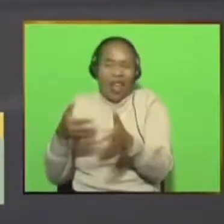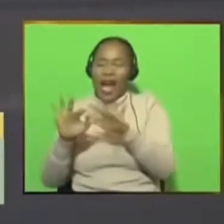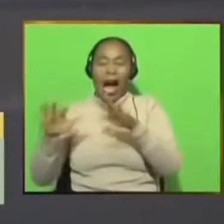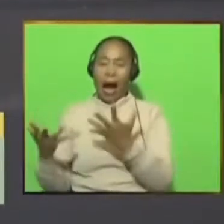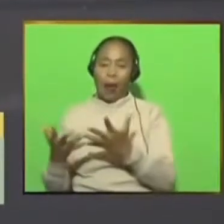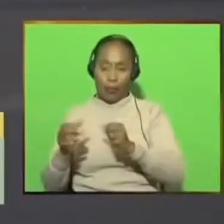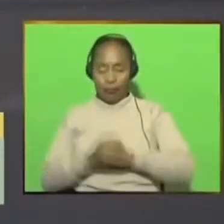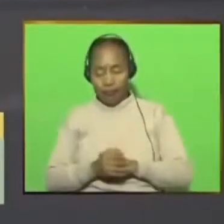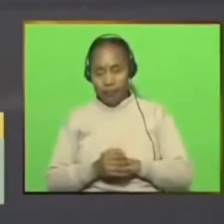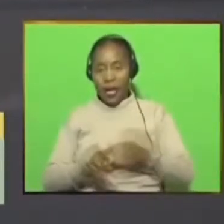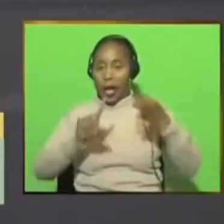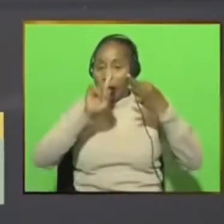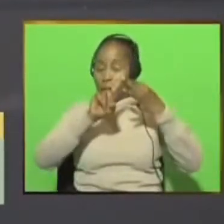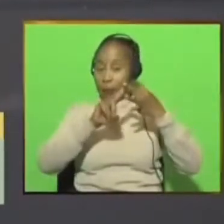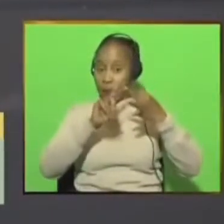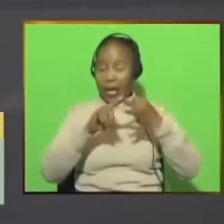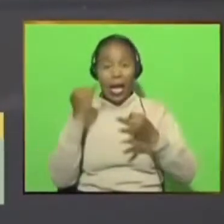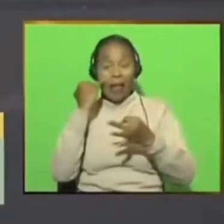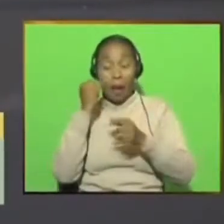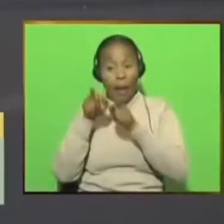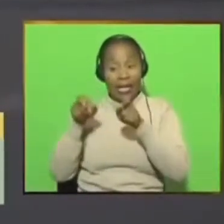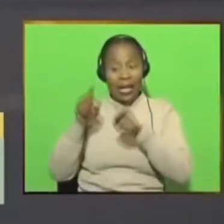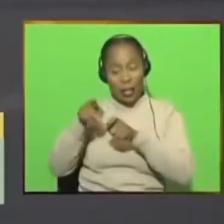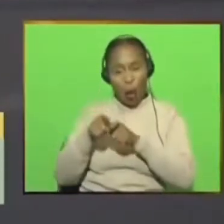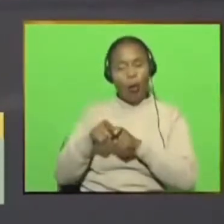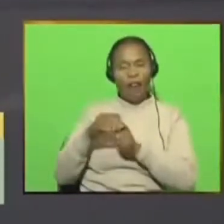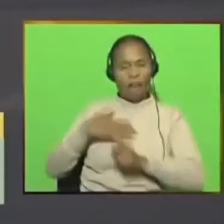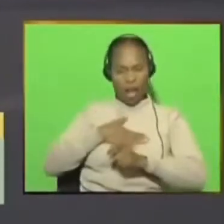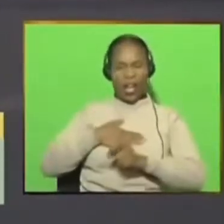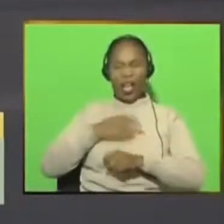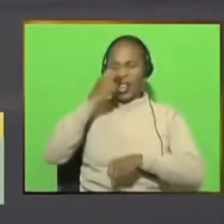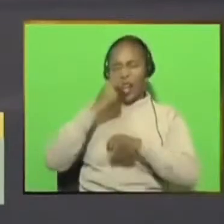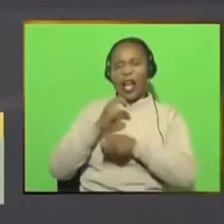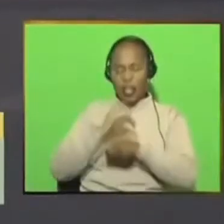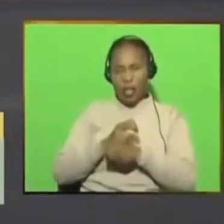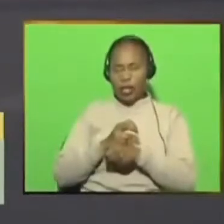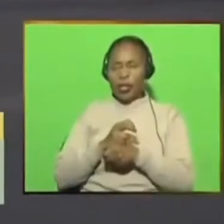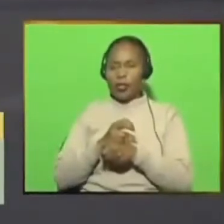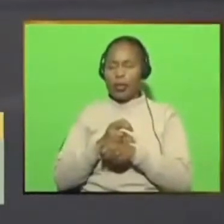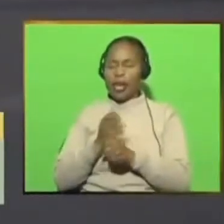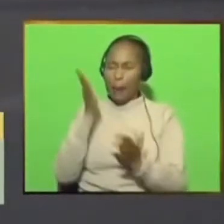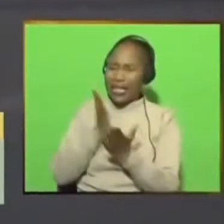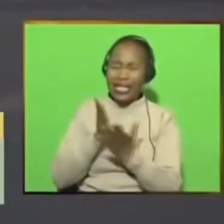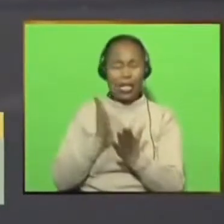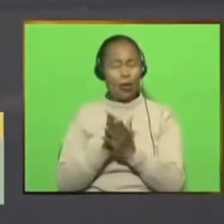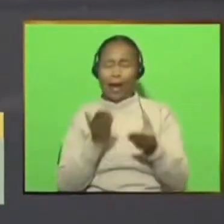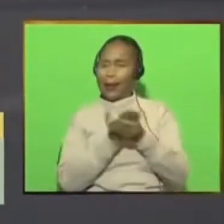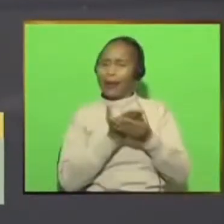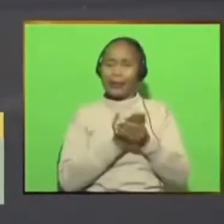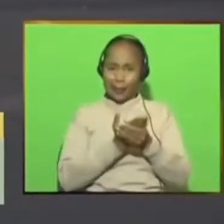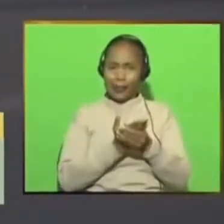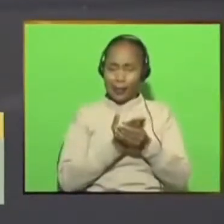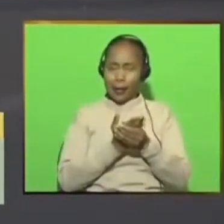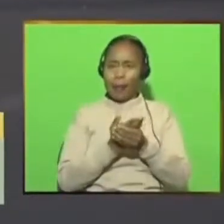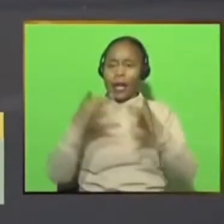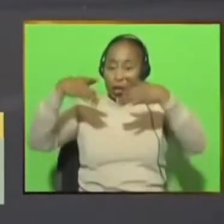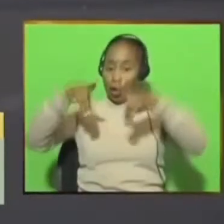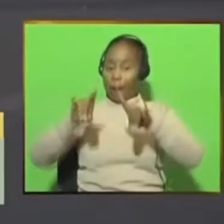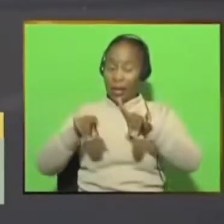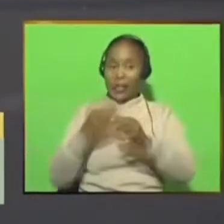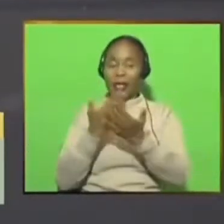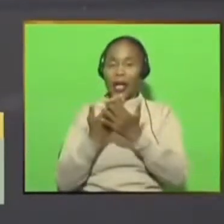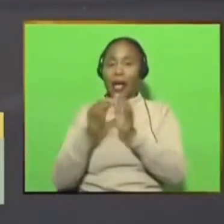member, or in the event of an election under these rules in the National Council of Provinces, or head of